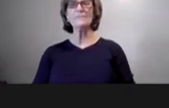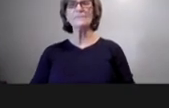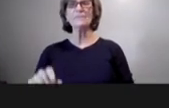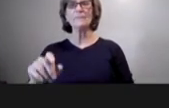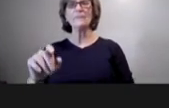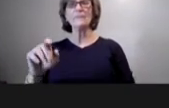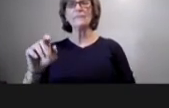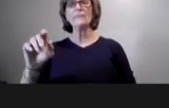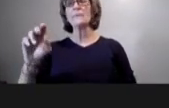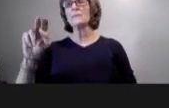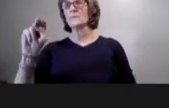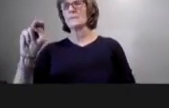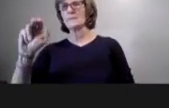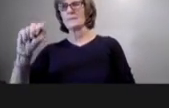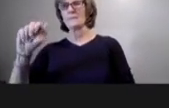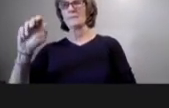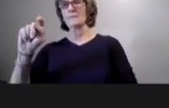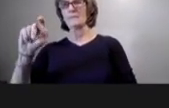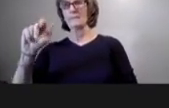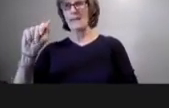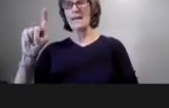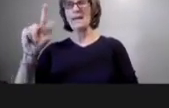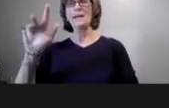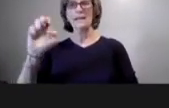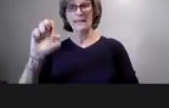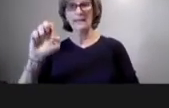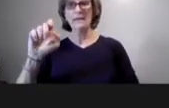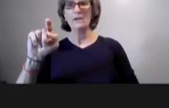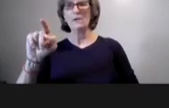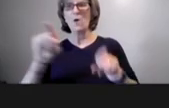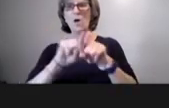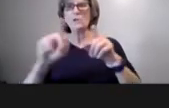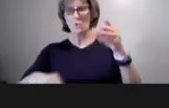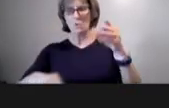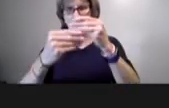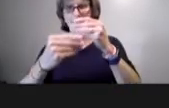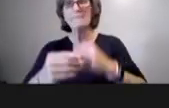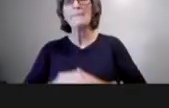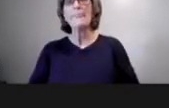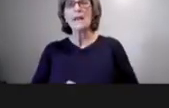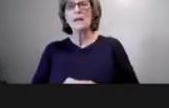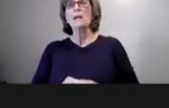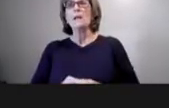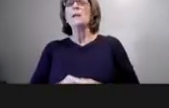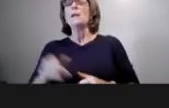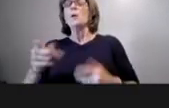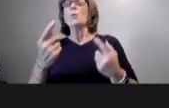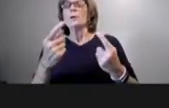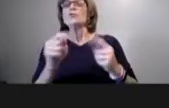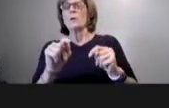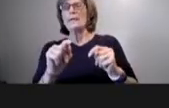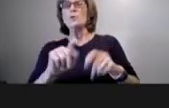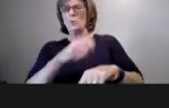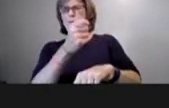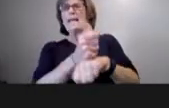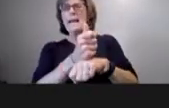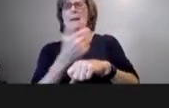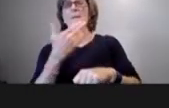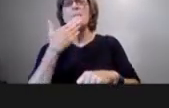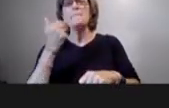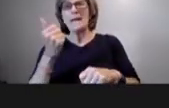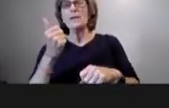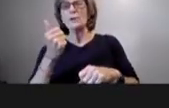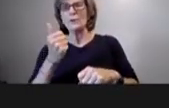I will also note there's one other thing that they're working on, which is getting our data tracking up and running for each